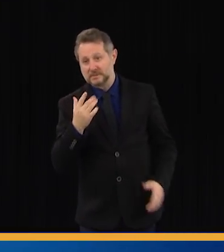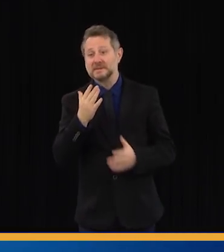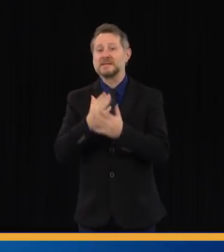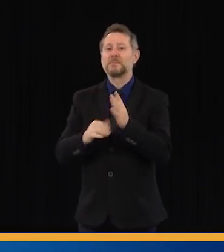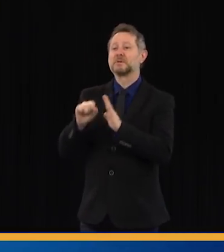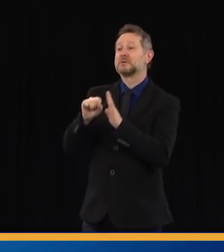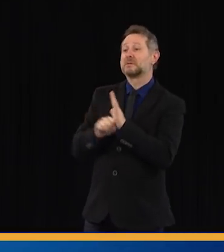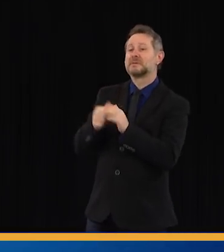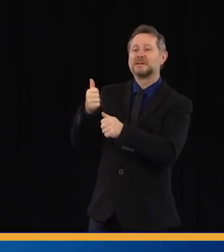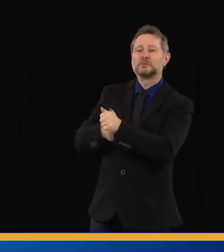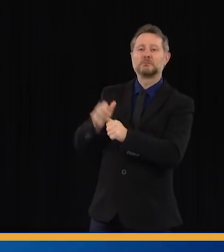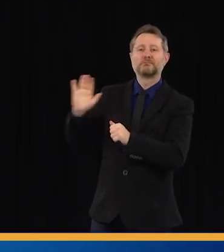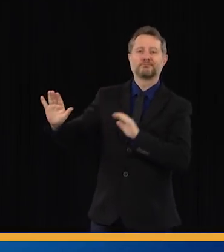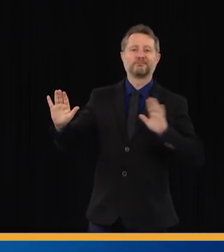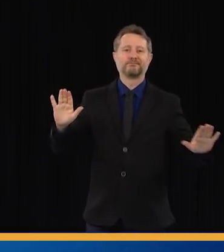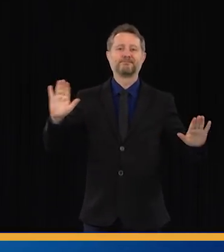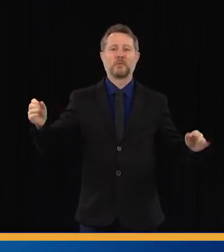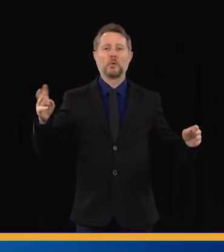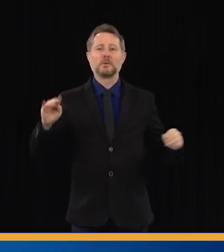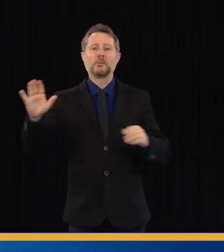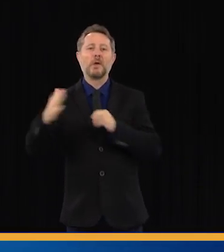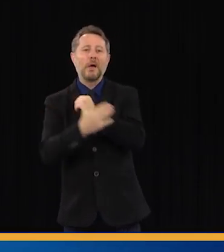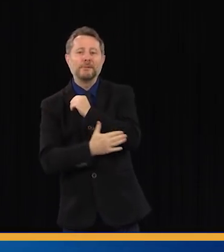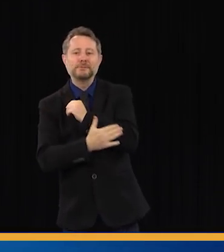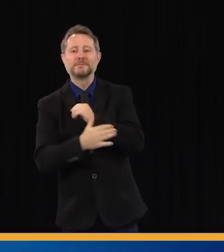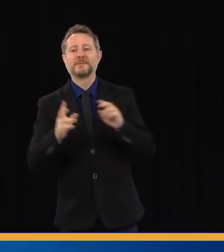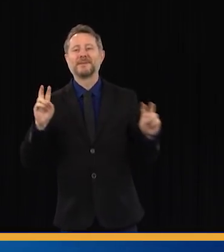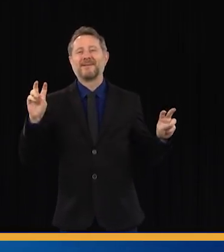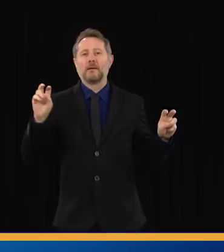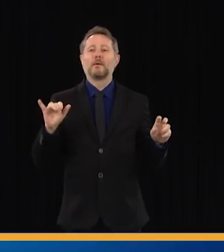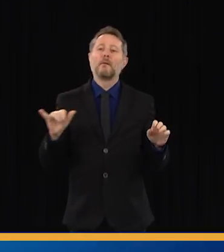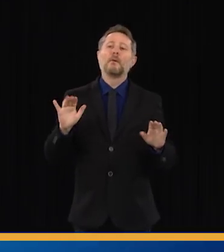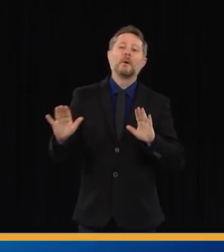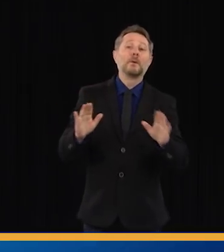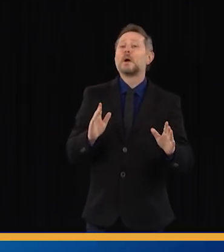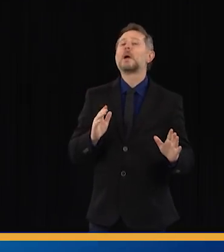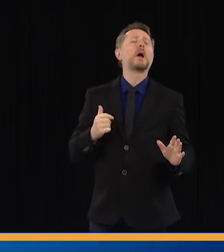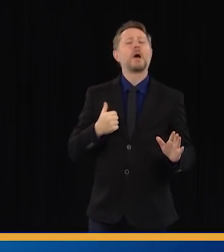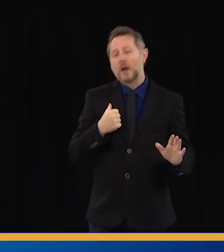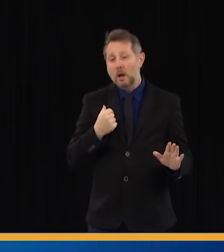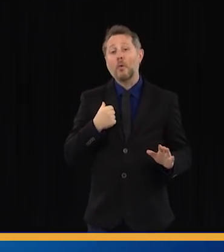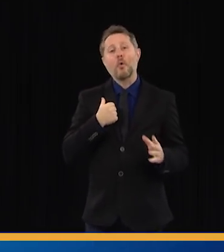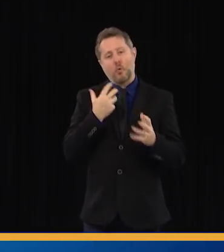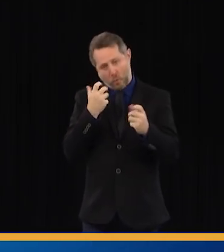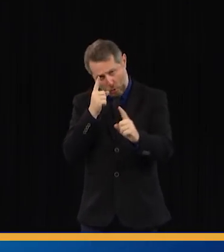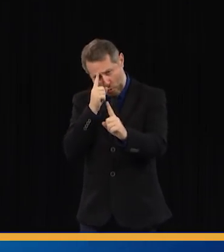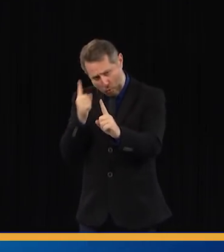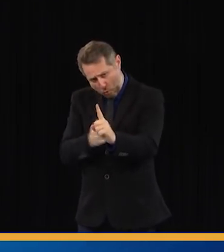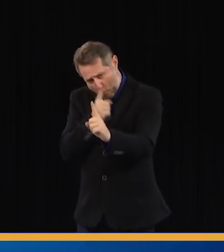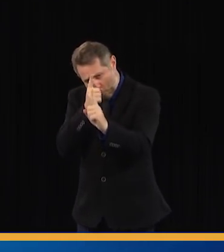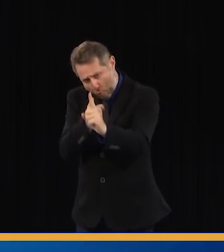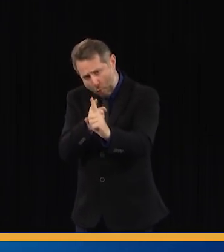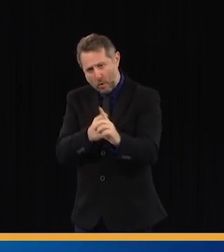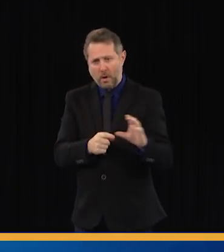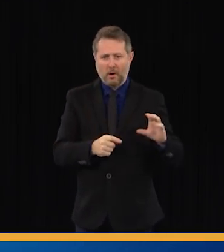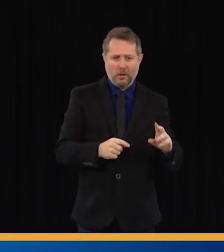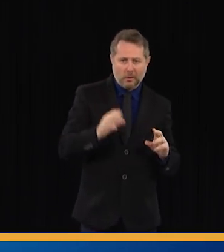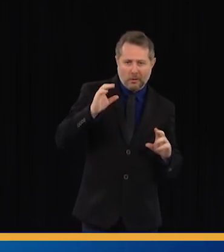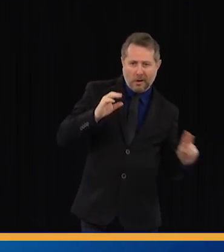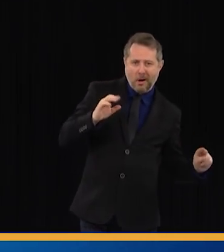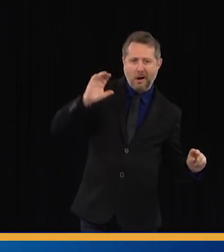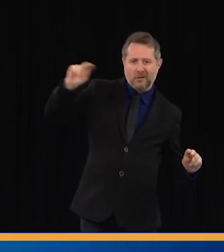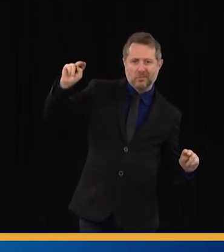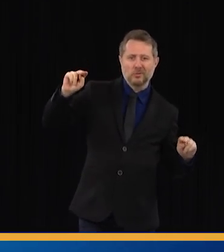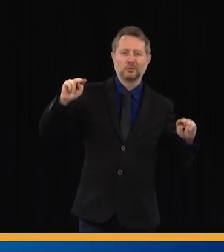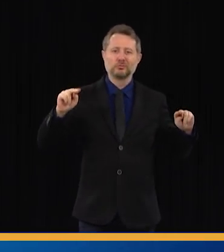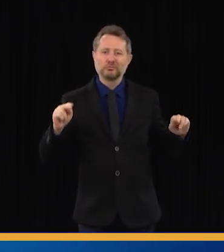be somewhat of an oxymoron, but to the extent we can work with Connecticut and New Jersey and Rhode Island and